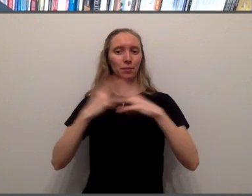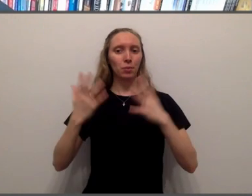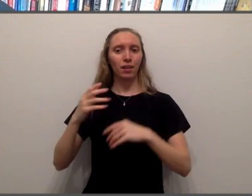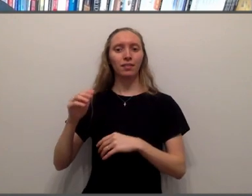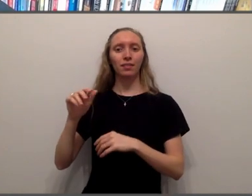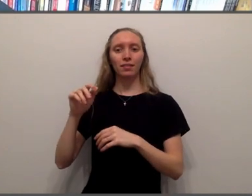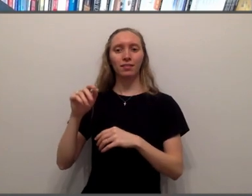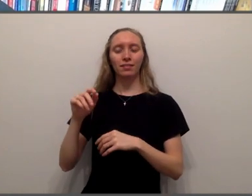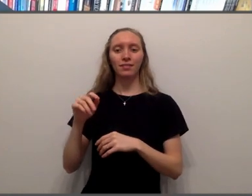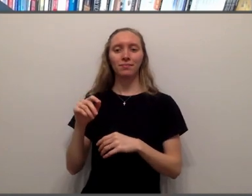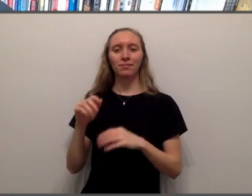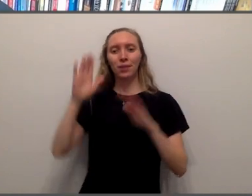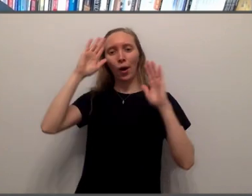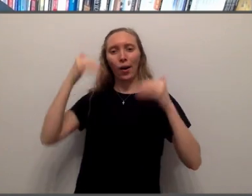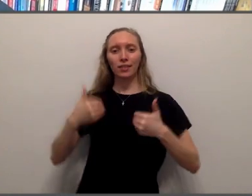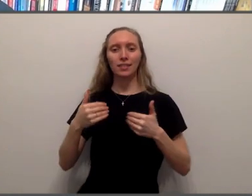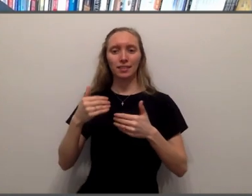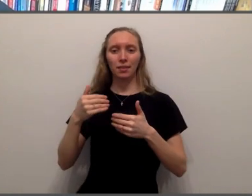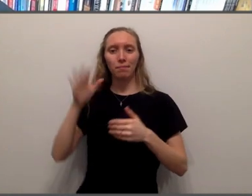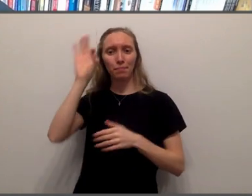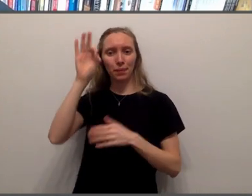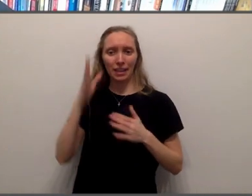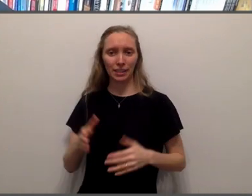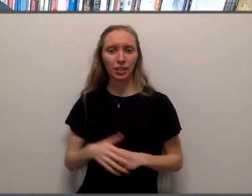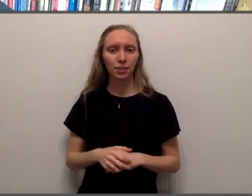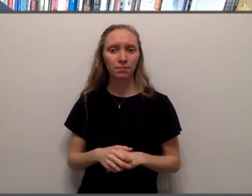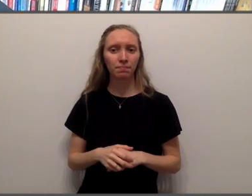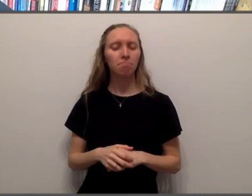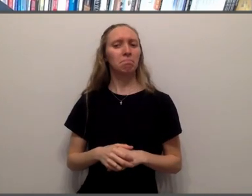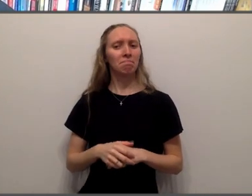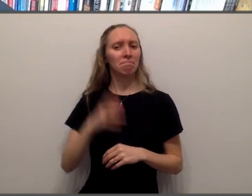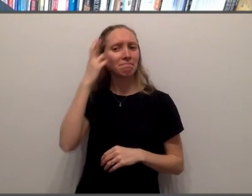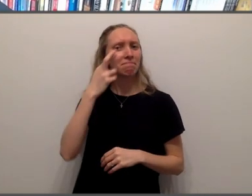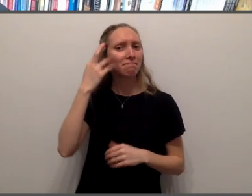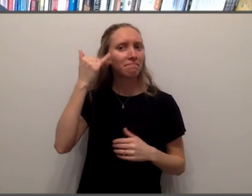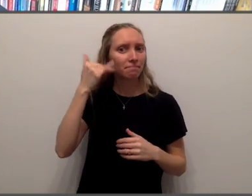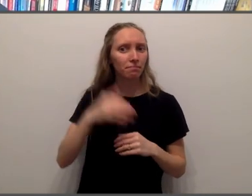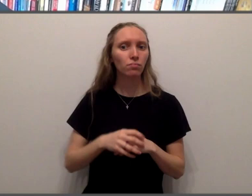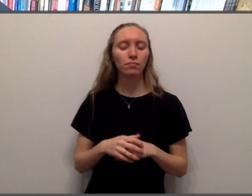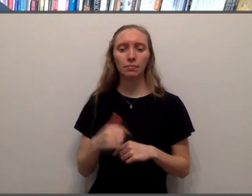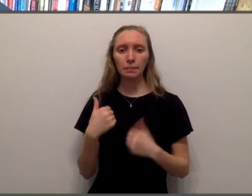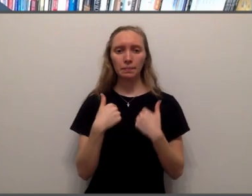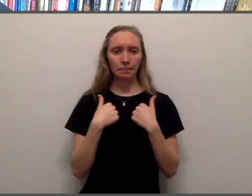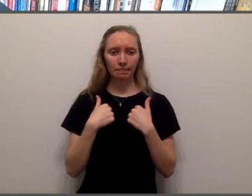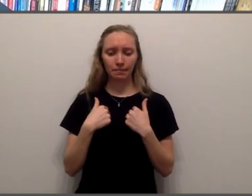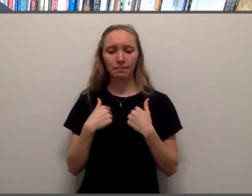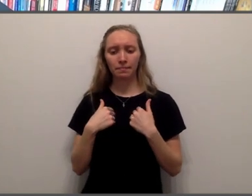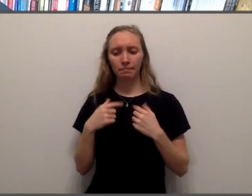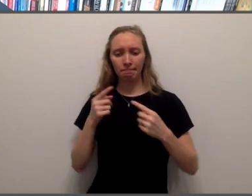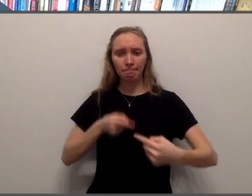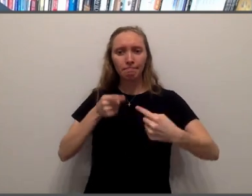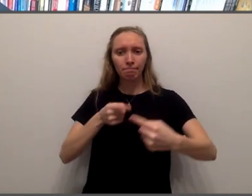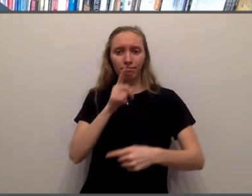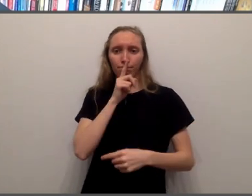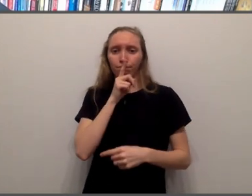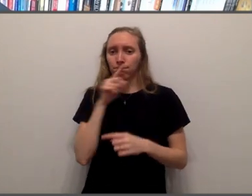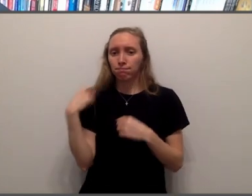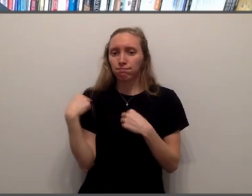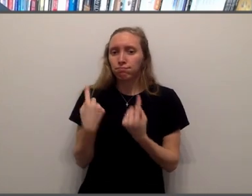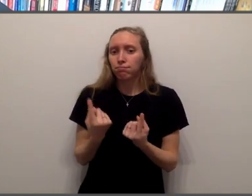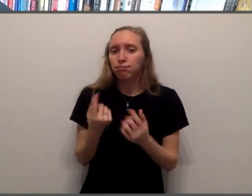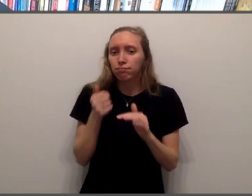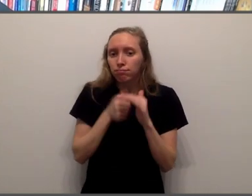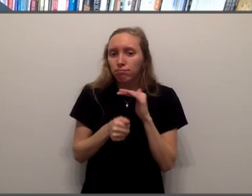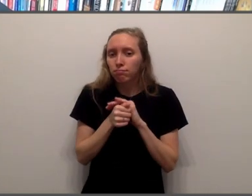why. After years of silently struggling with sensory processing challenges and social anxiety